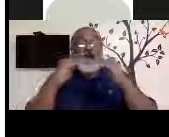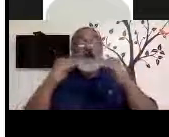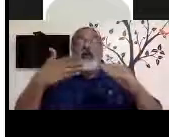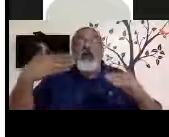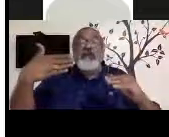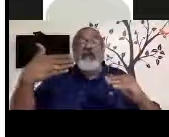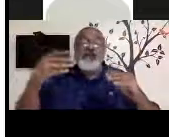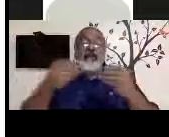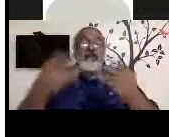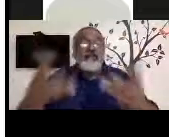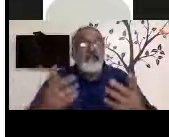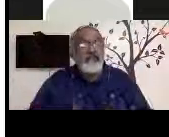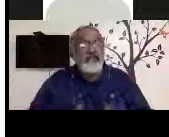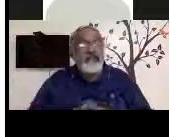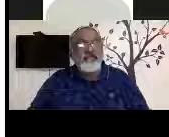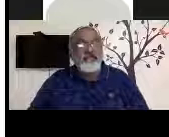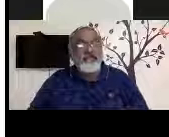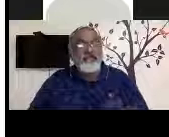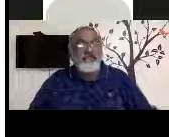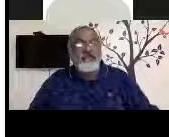standard. Next slide, please.